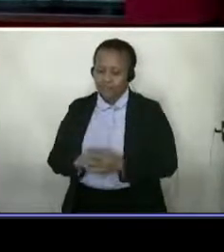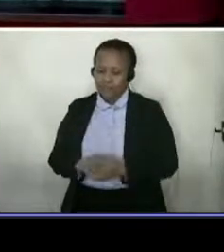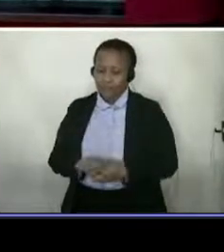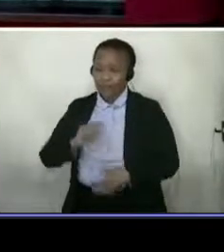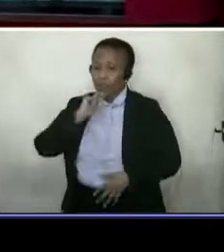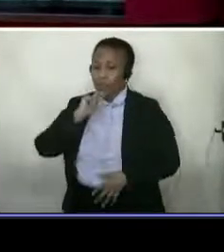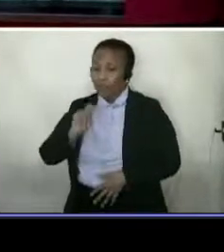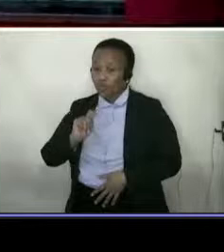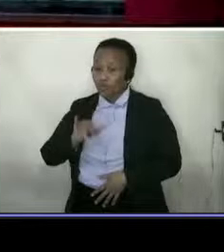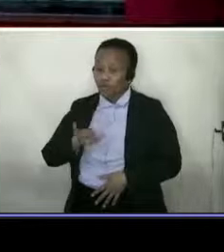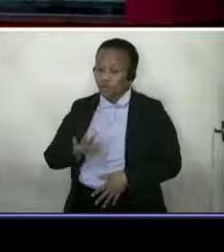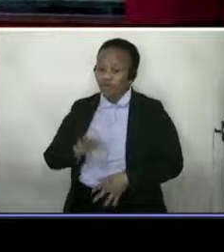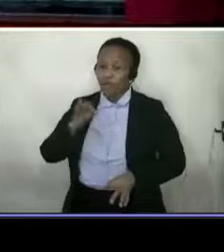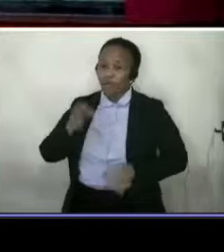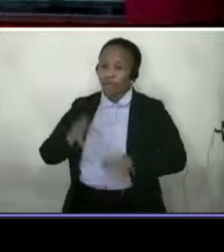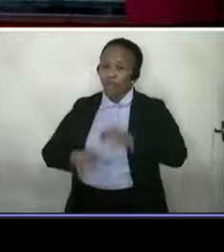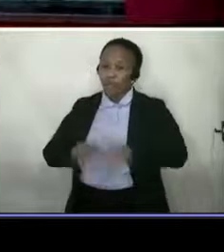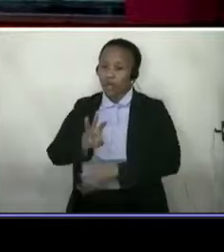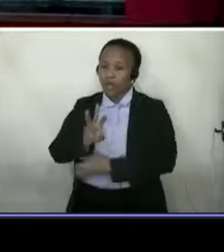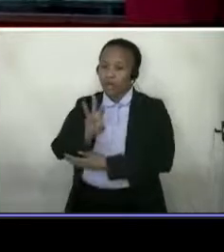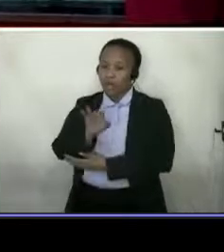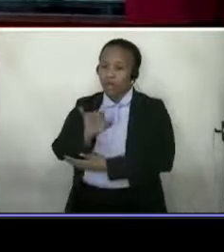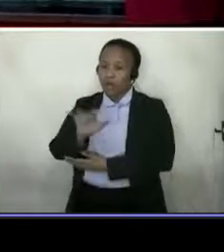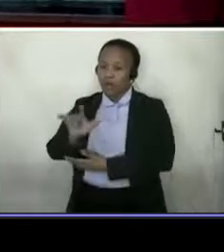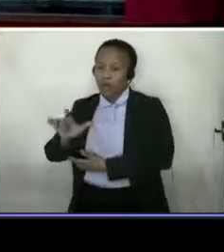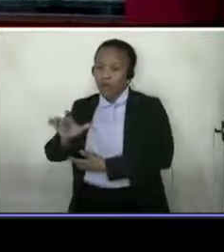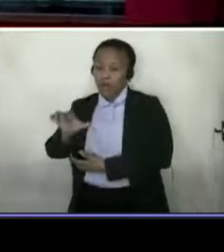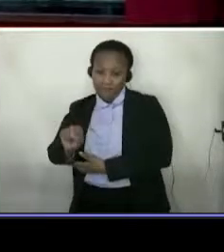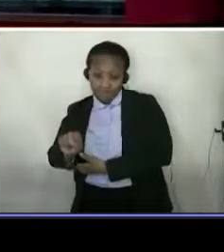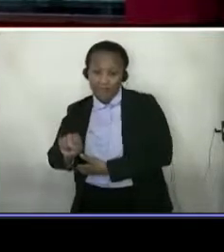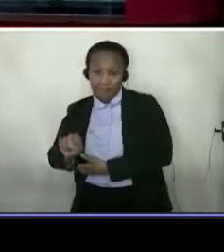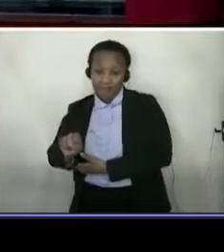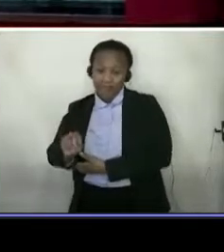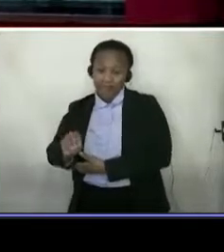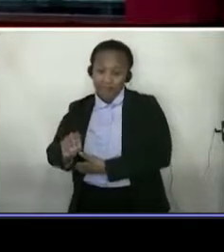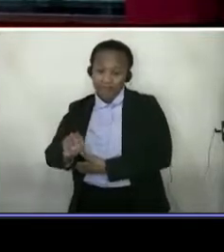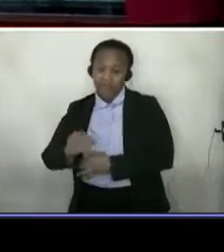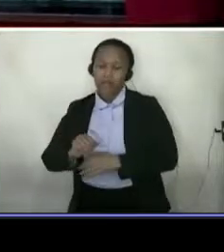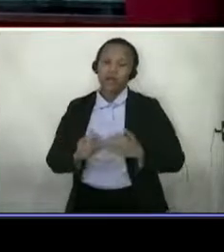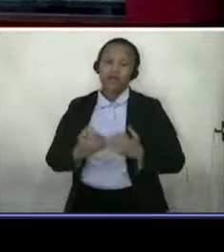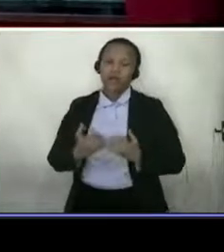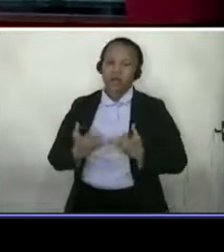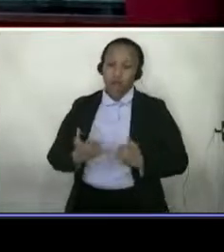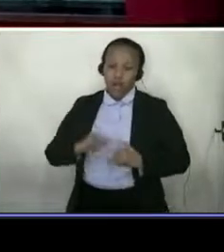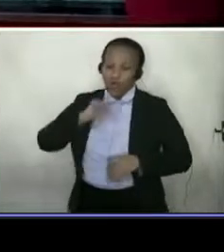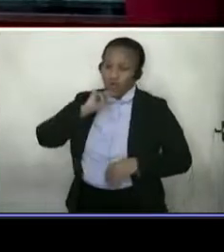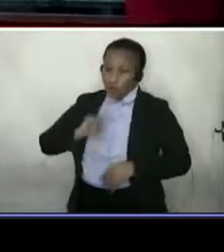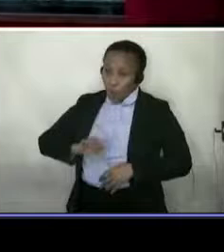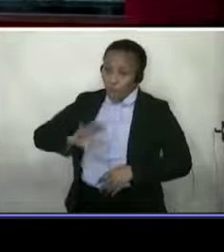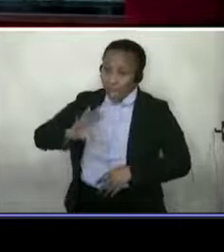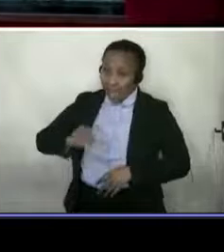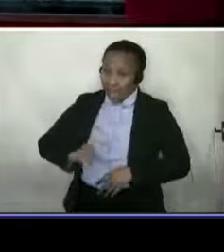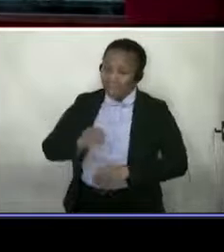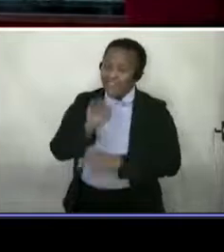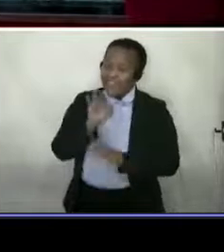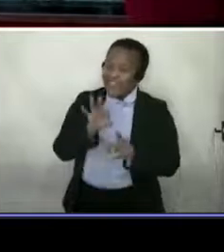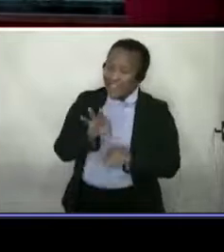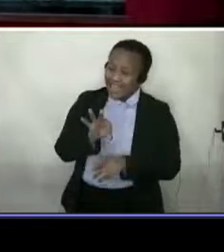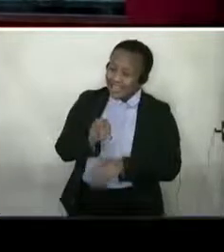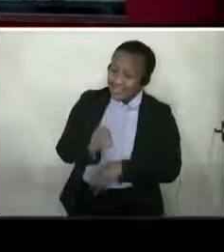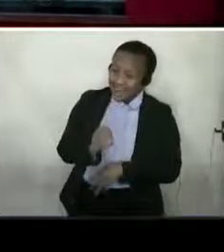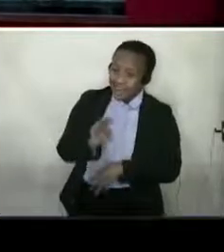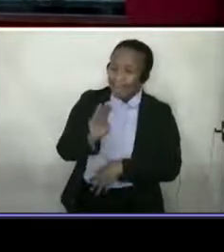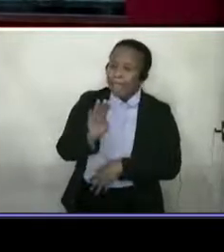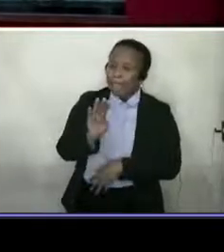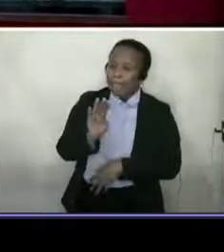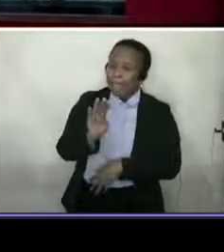will and consequence management, we'd not be sitting with over 30 billion rand irregular